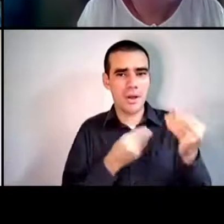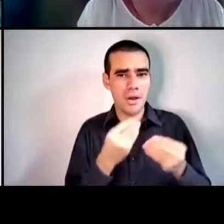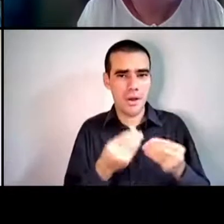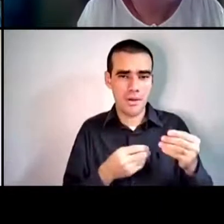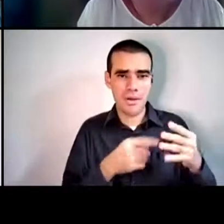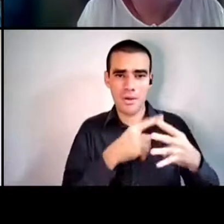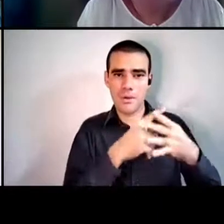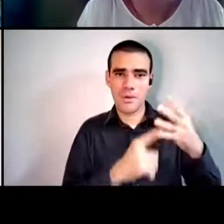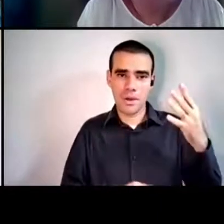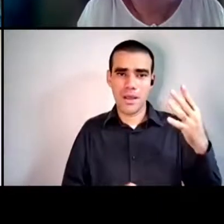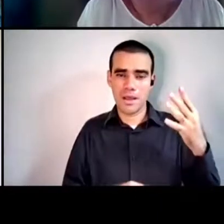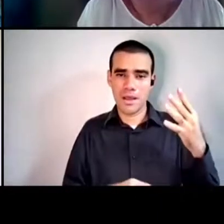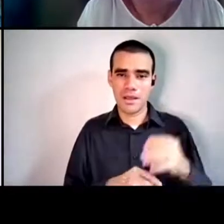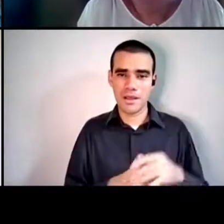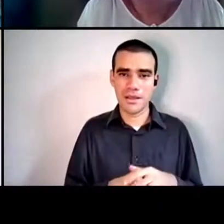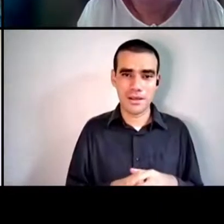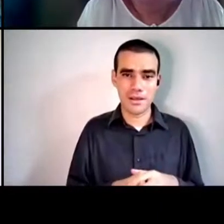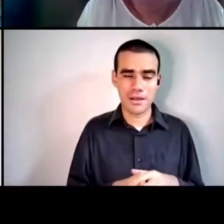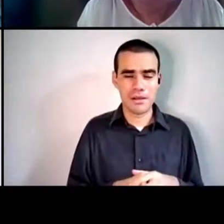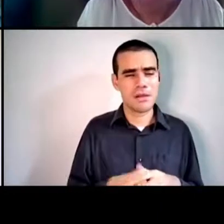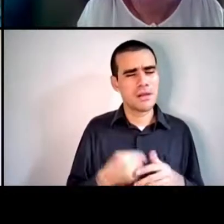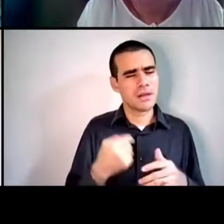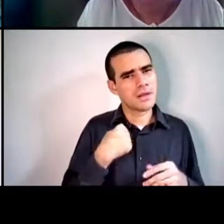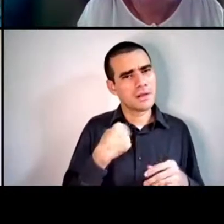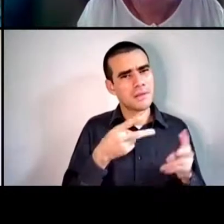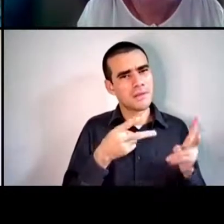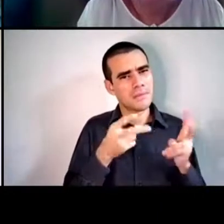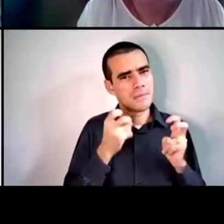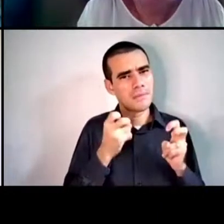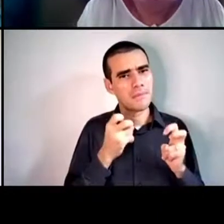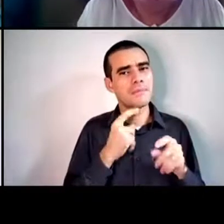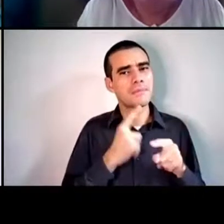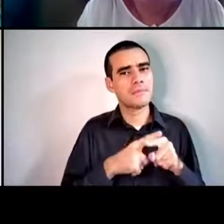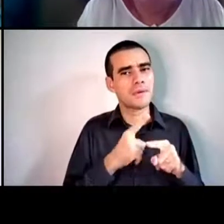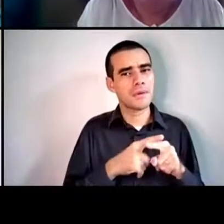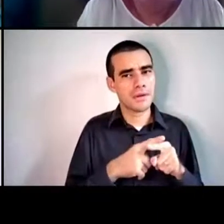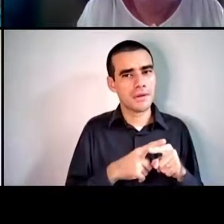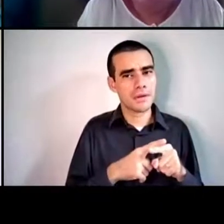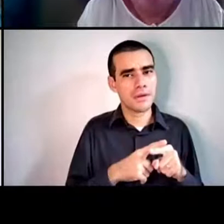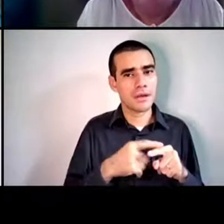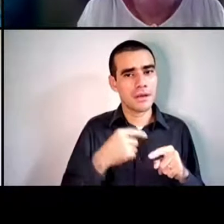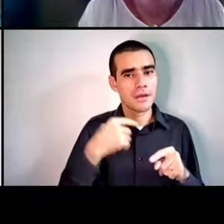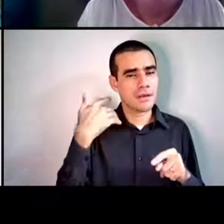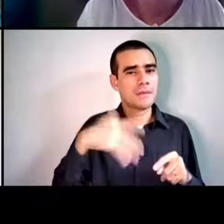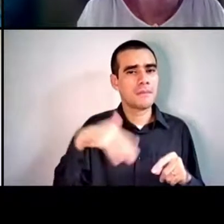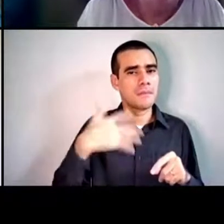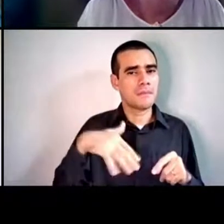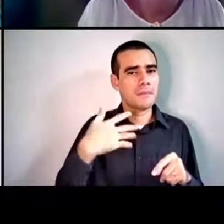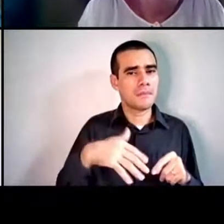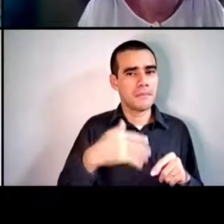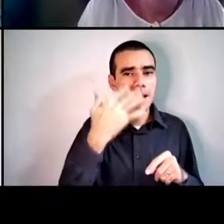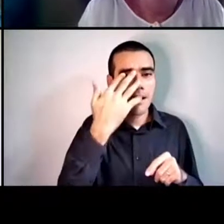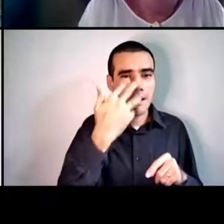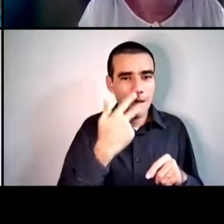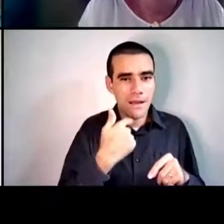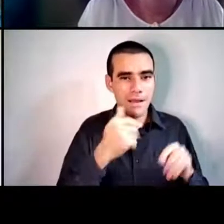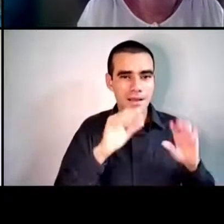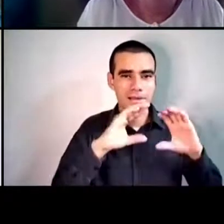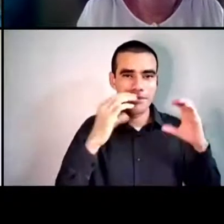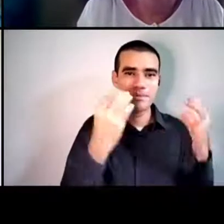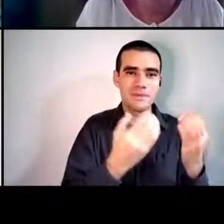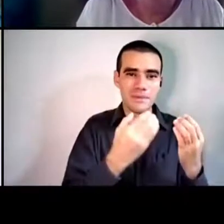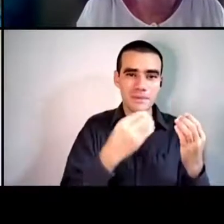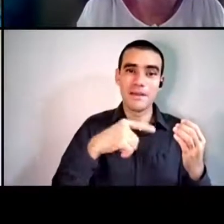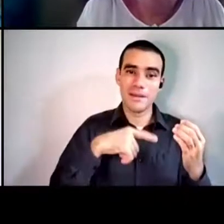teach four grades at the same time. Well, what caught my attention is that it was something so spectacular. Those children